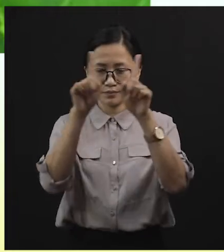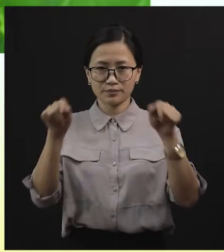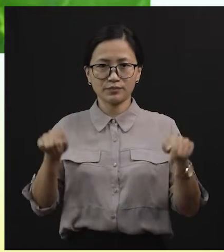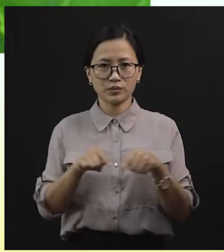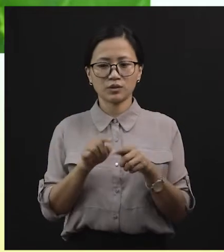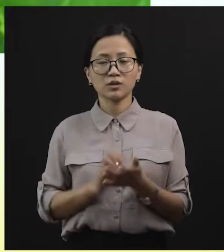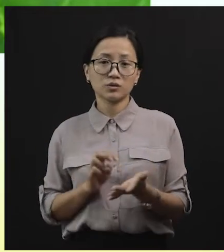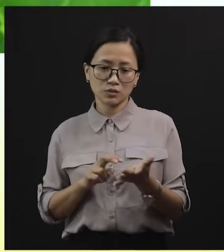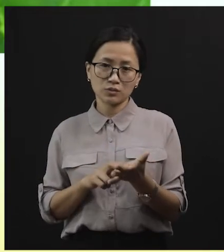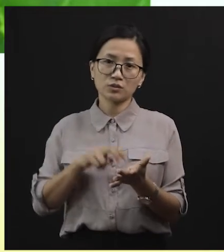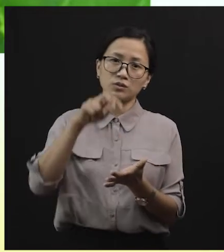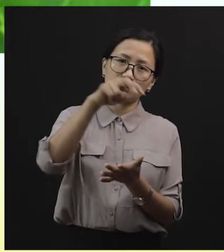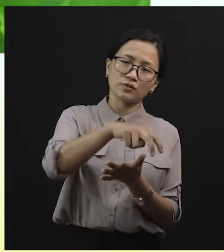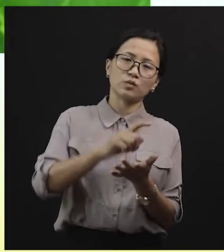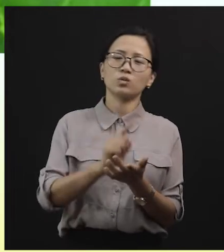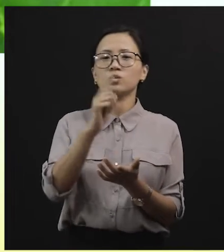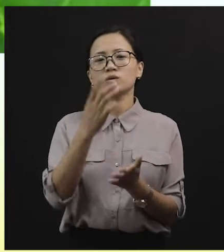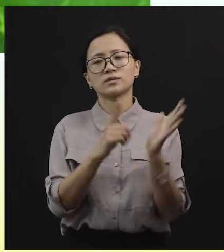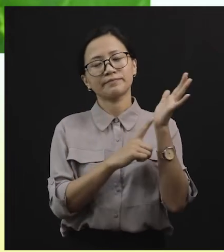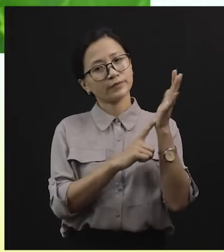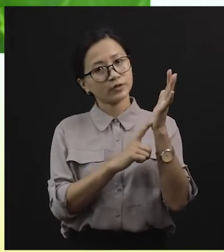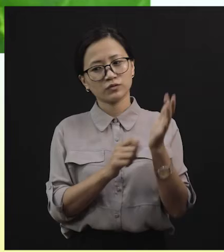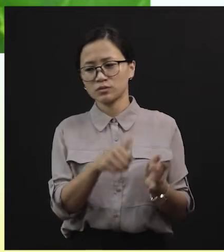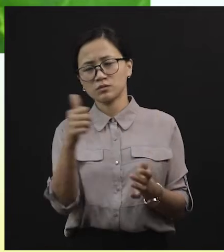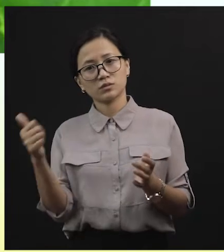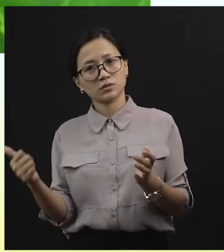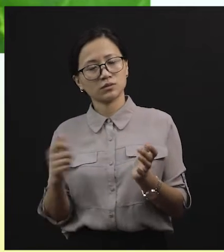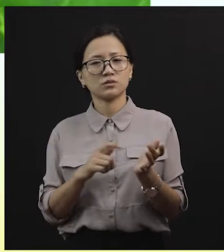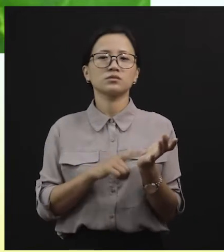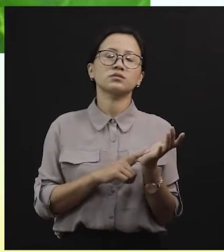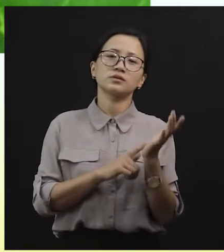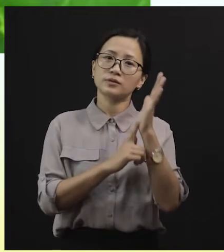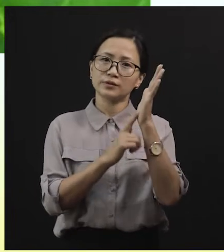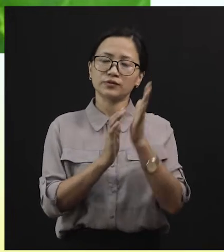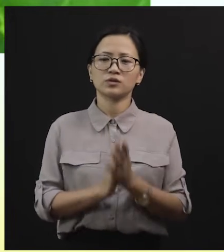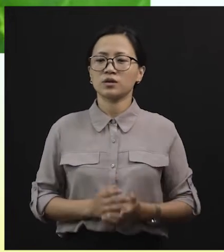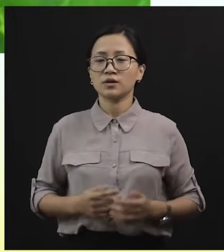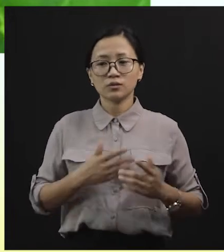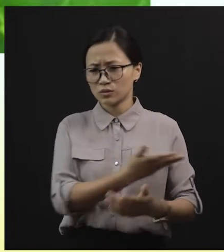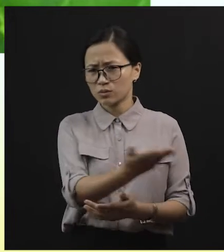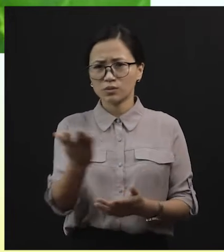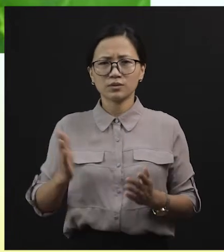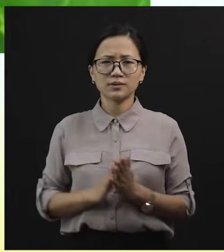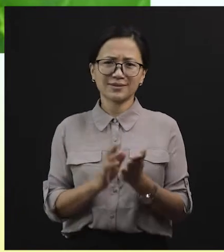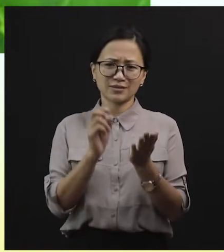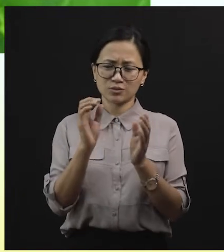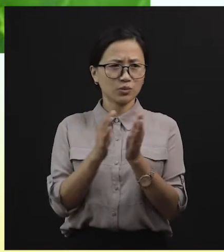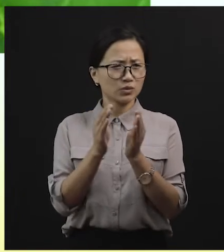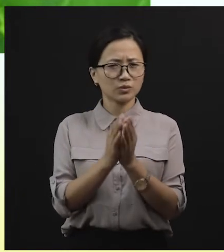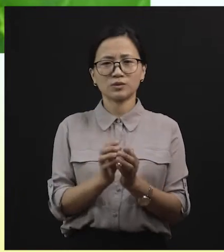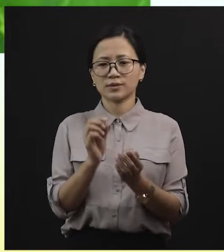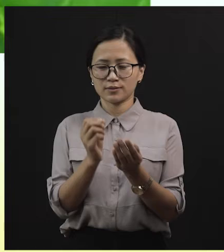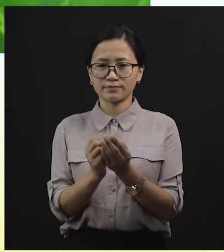to another. They are jumping from one leaves to another leaves. They are also living, right? They are living just like us. They